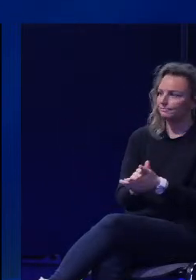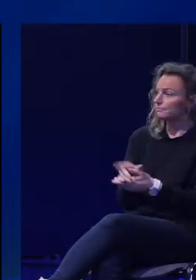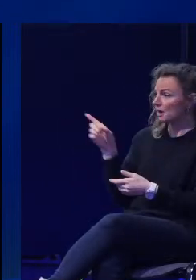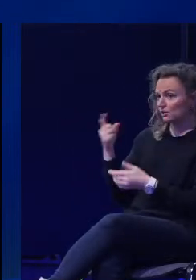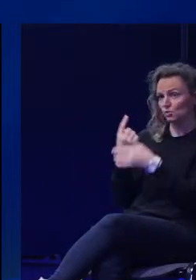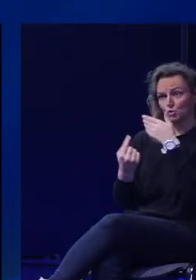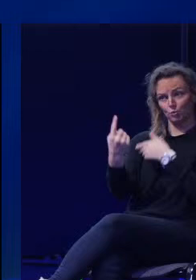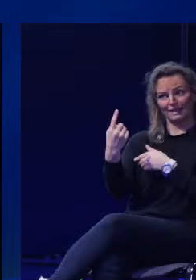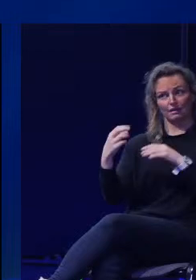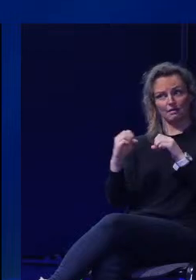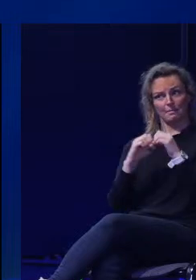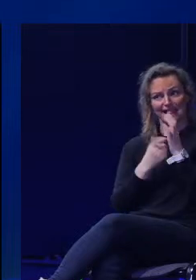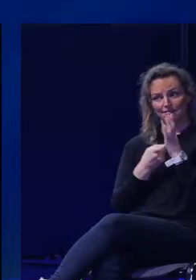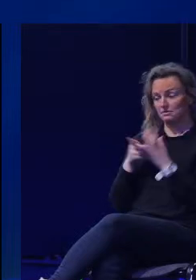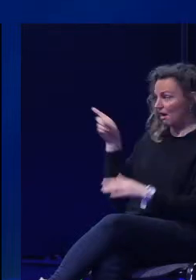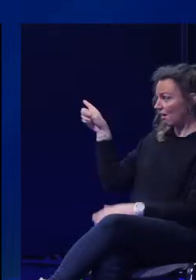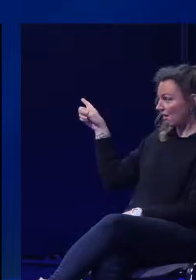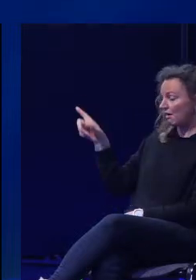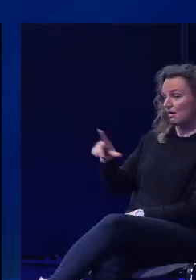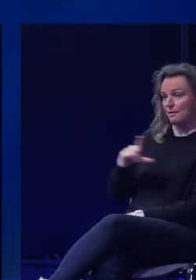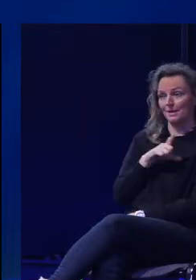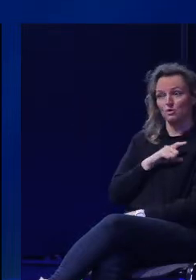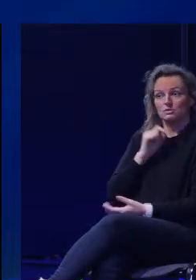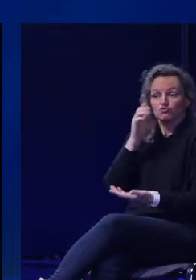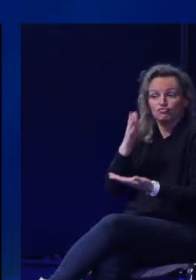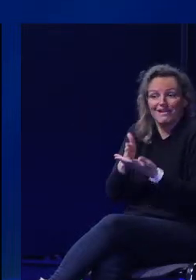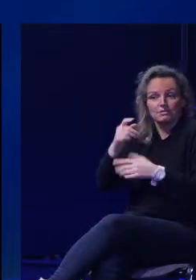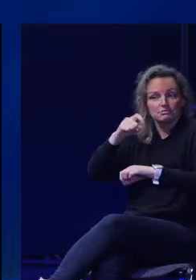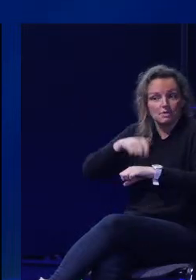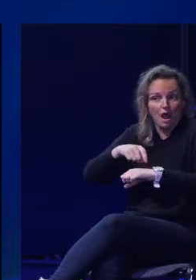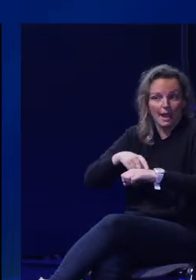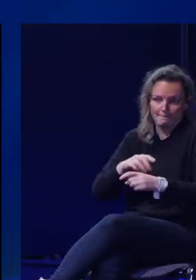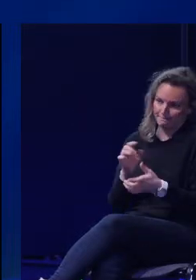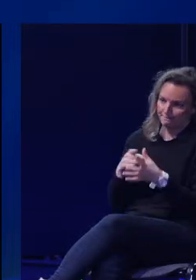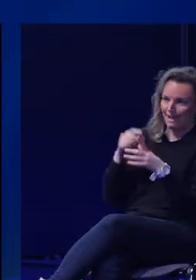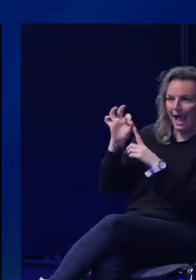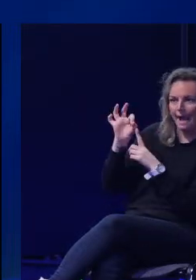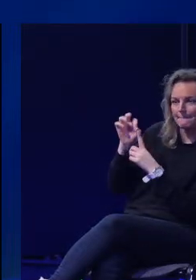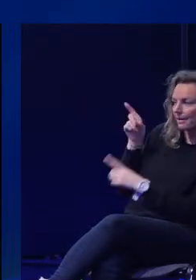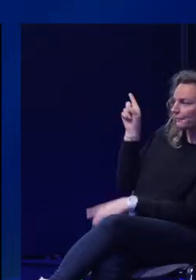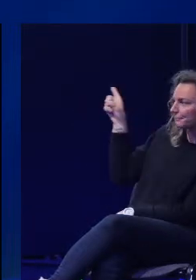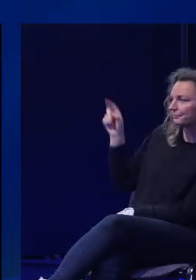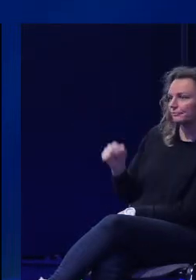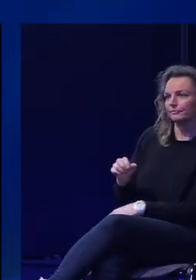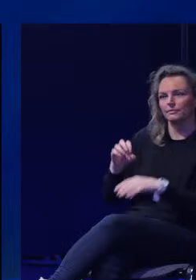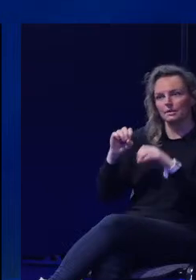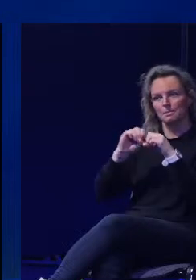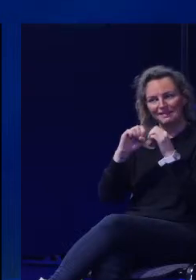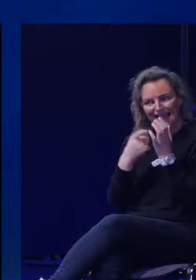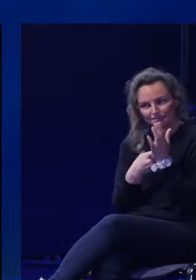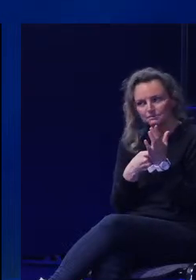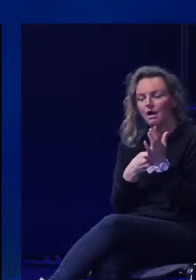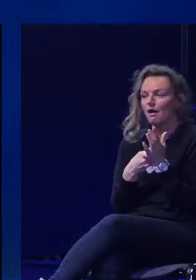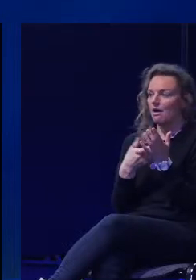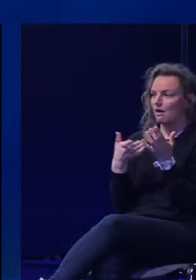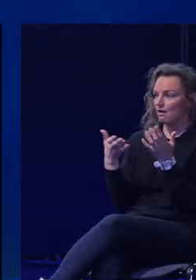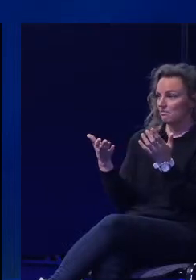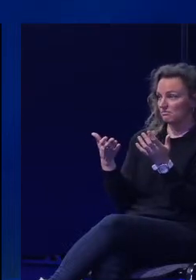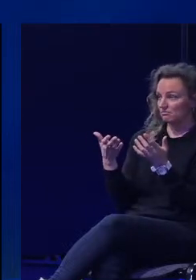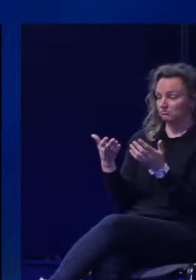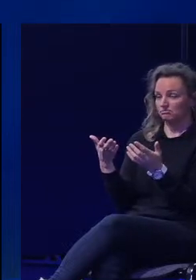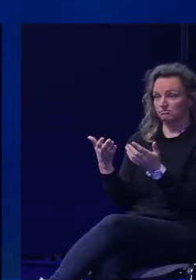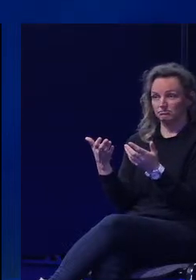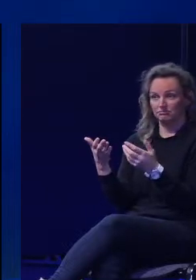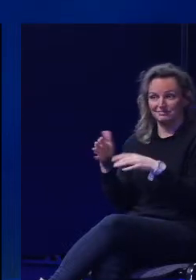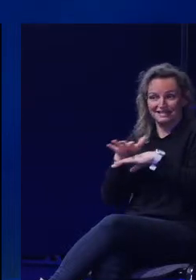this is that Haider just showed you a real-time application, and Blender, I think even Blender enthusiasts will admit,